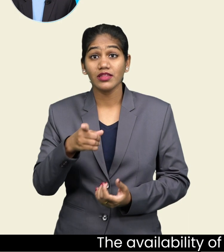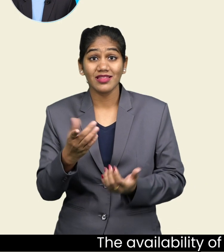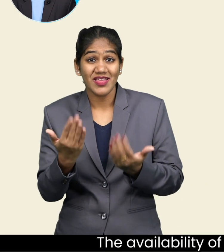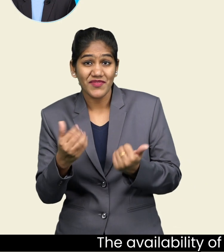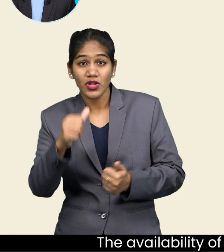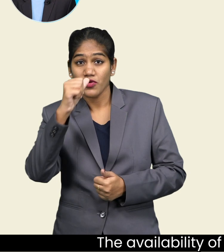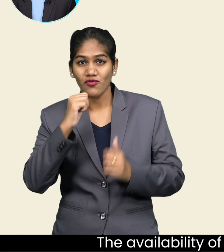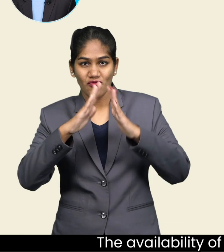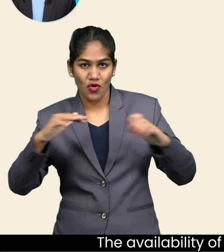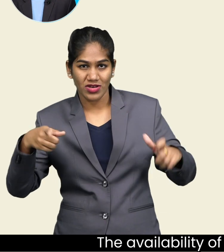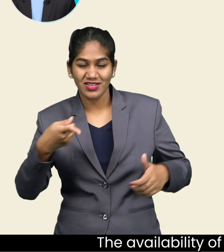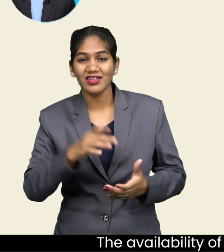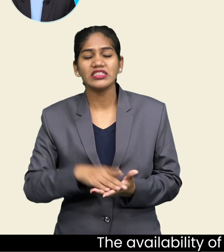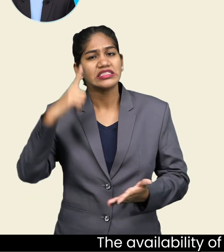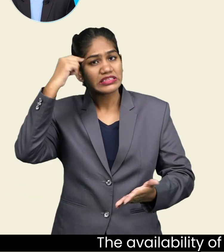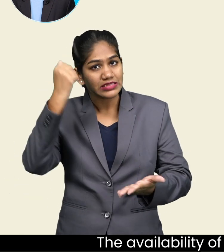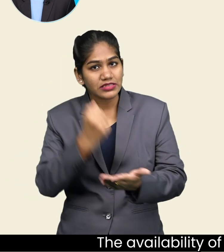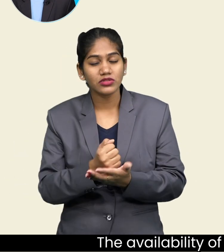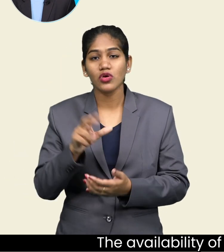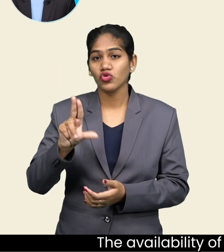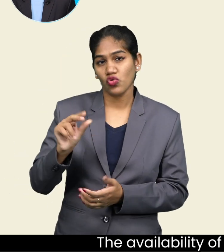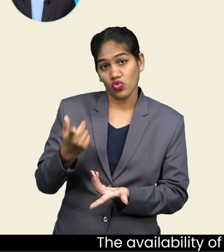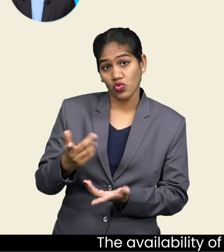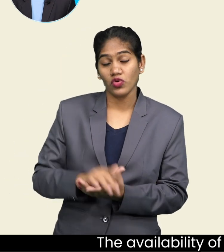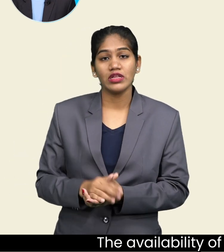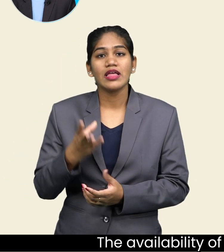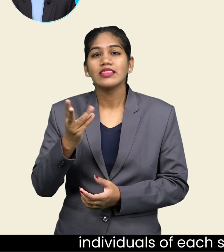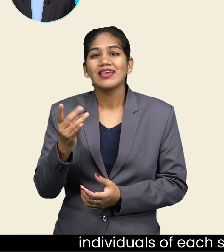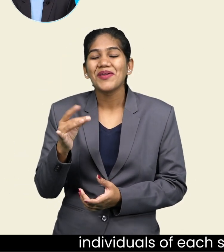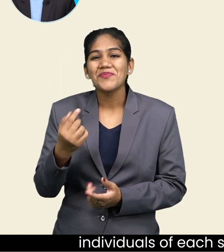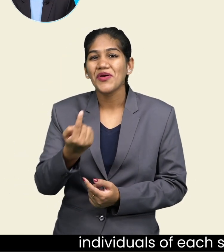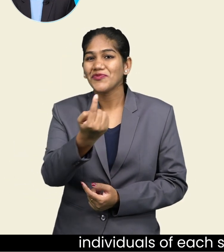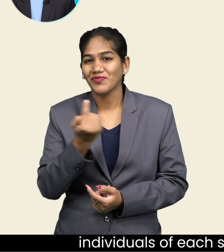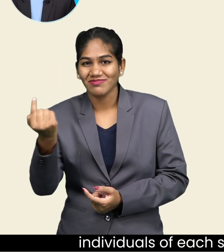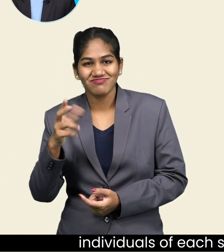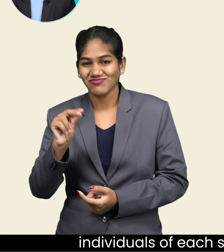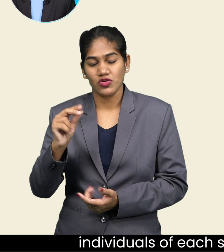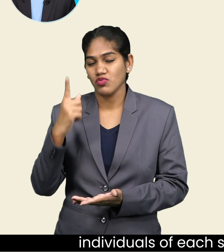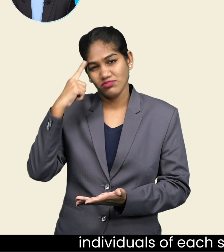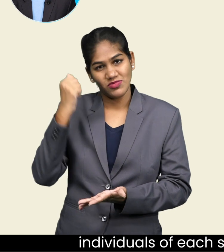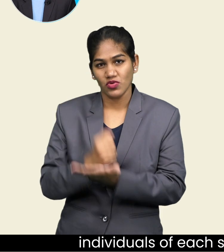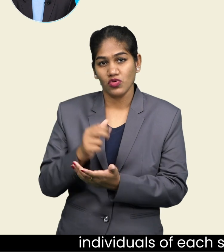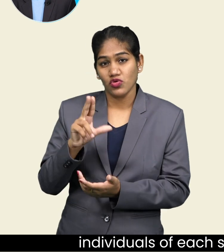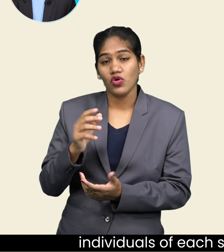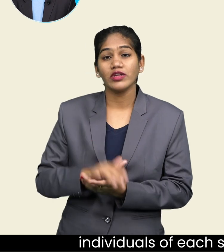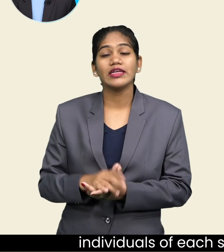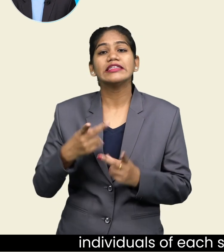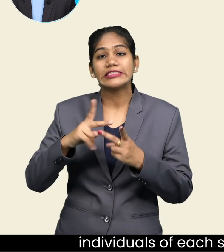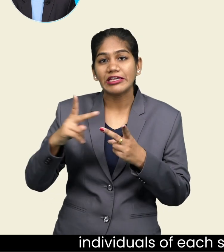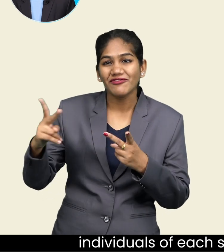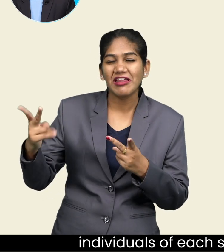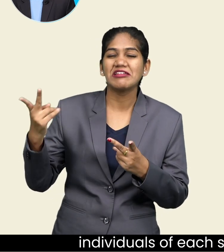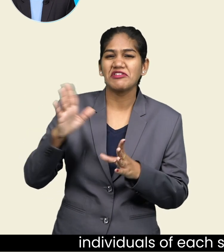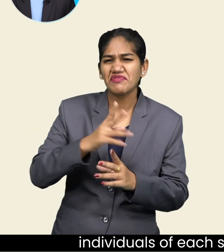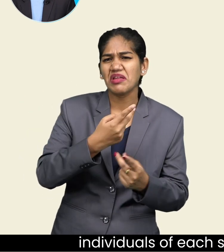The availability of water decides not only the number of individuals of each species